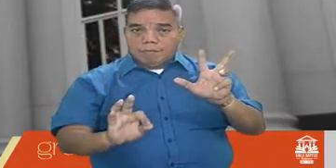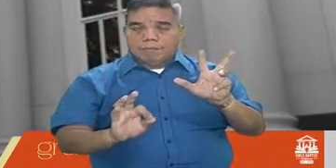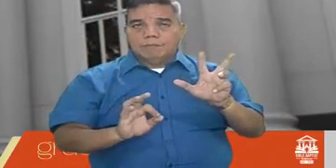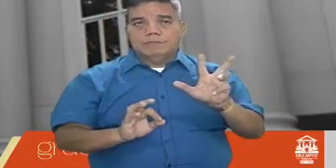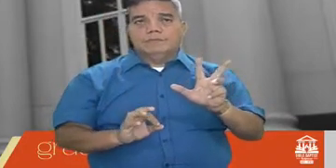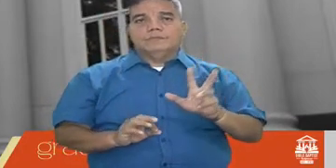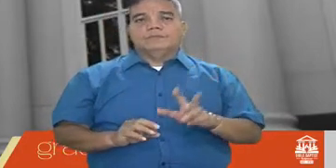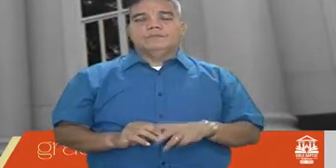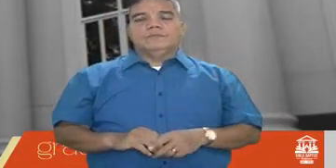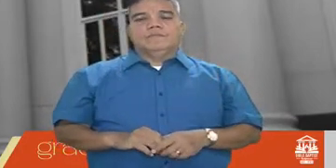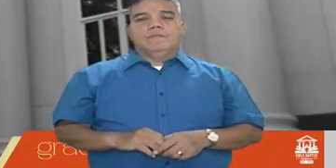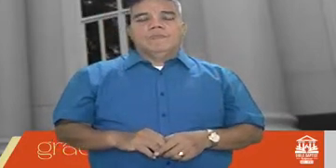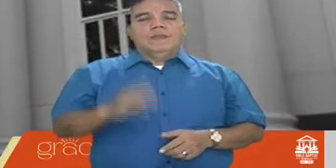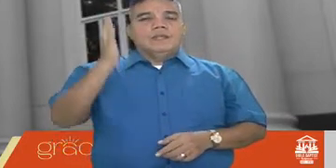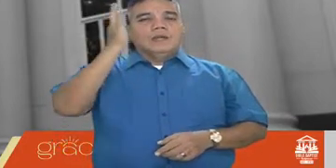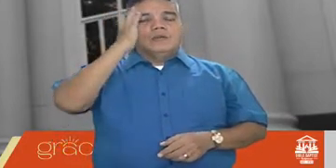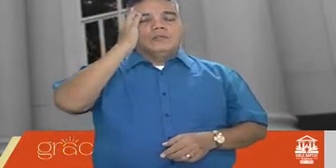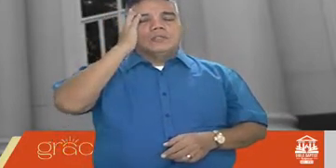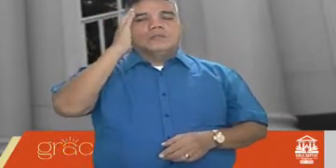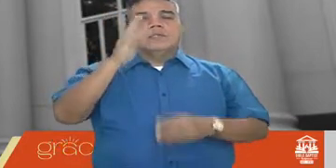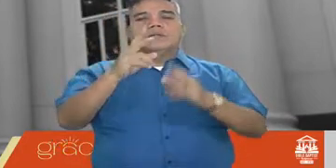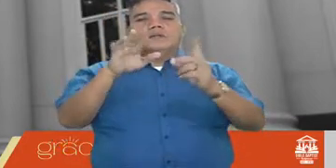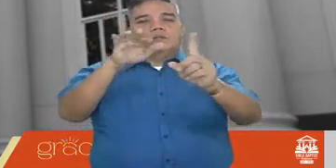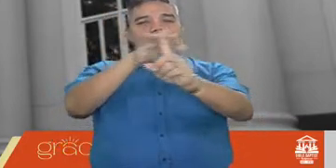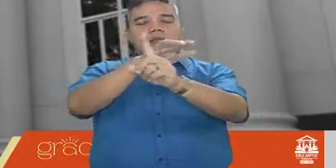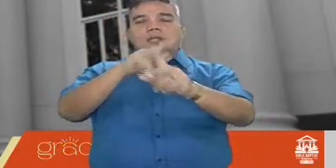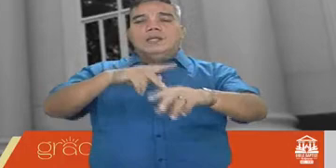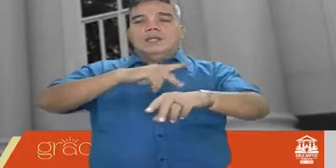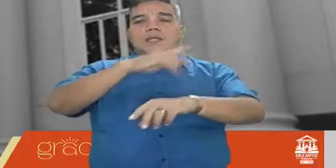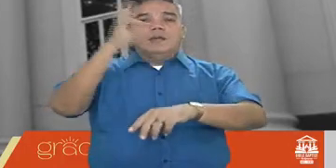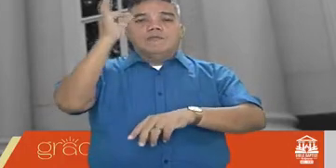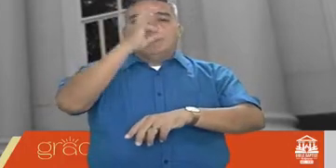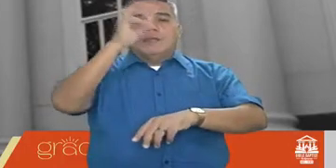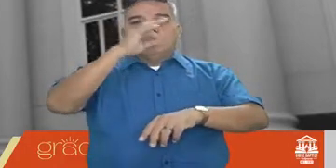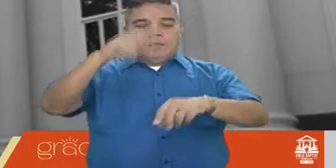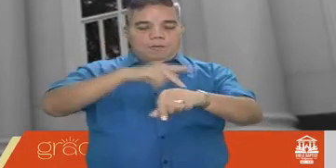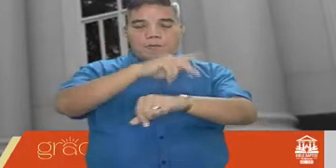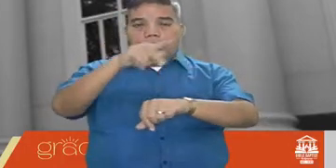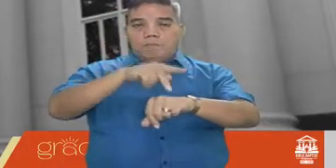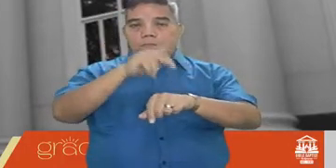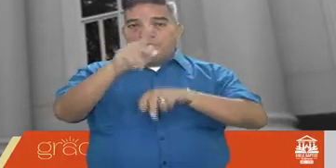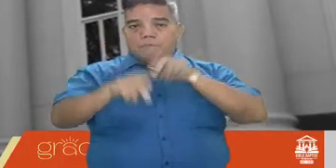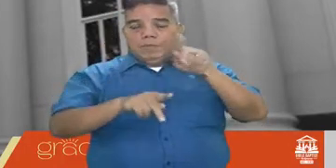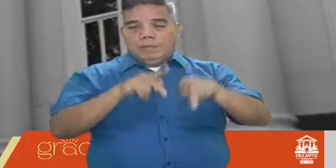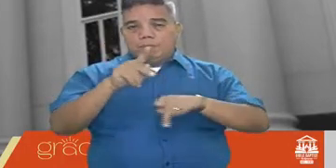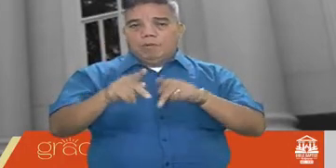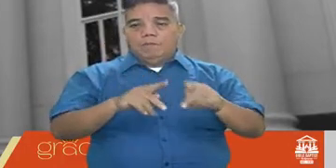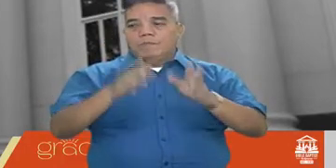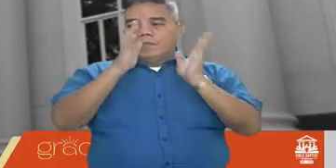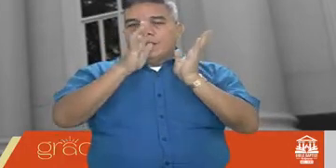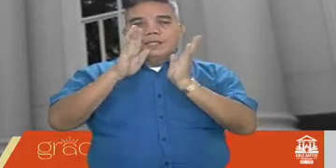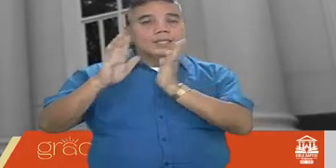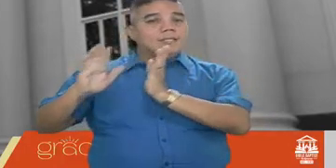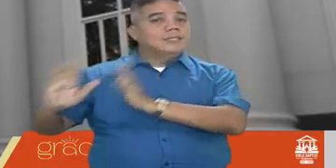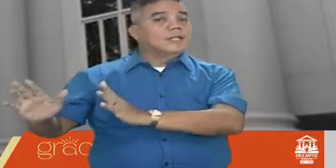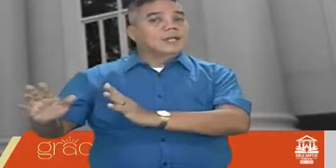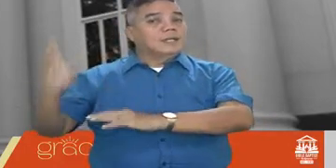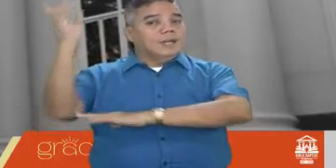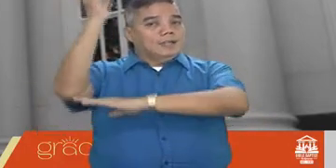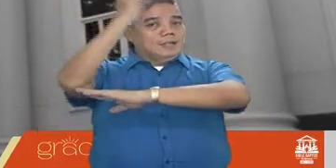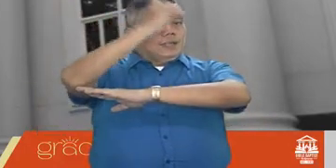So, notice with this observation, the Filipino people have set aside a